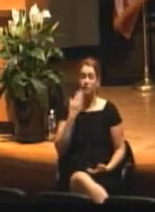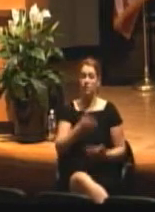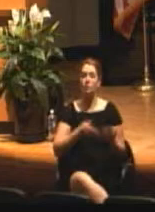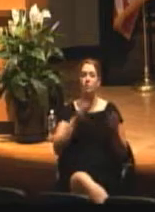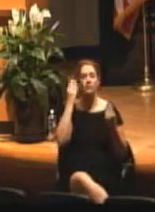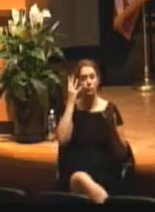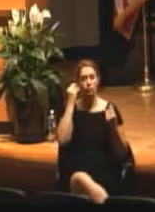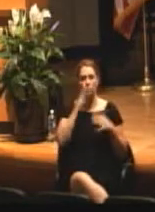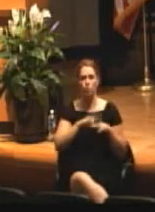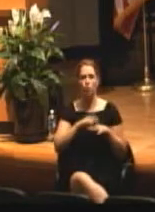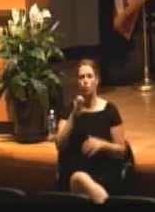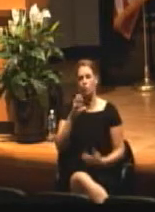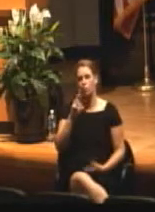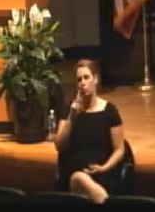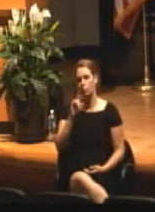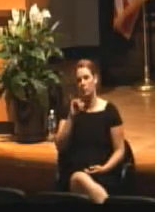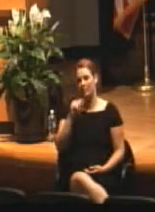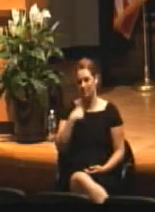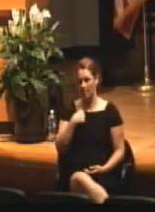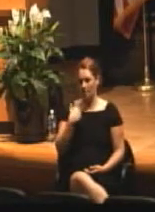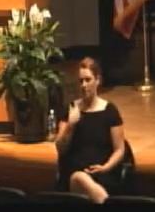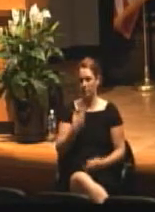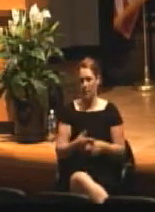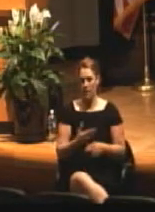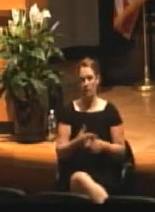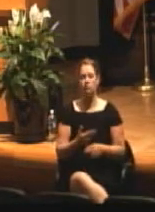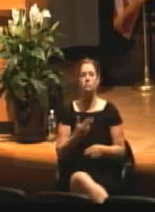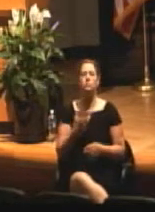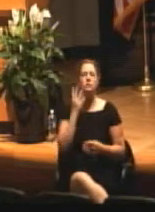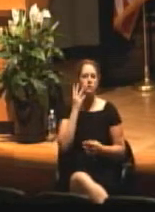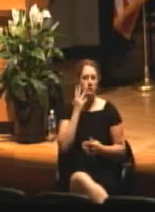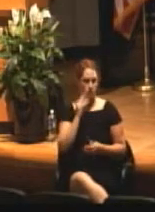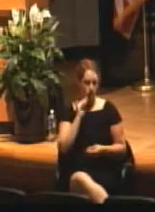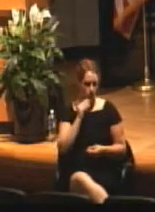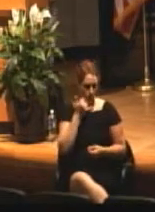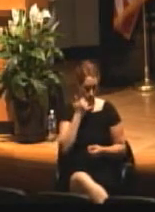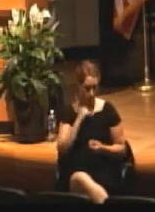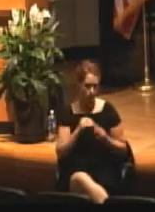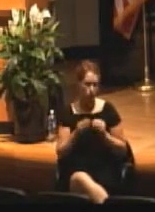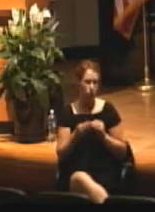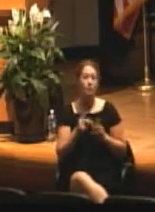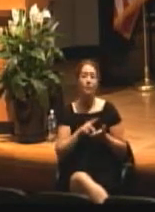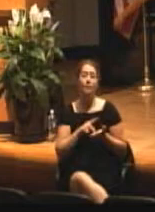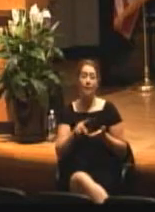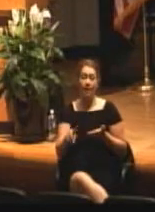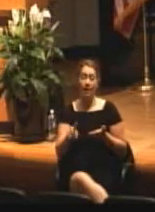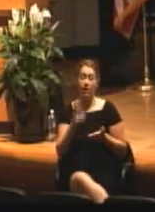the names and numbers and places like that. You can call the credit bureaus. But